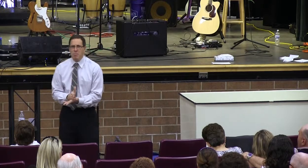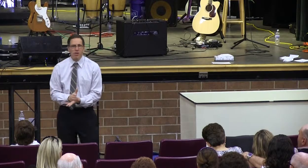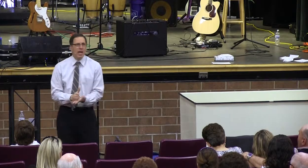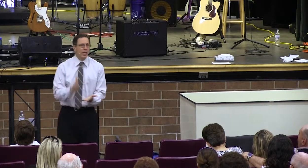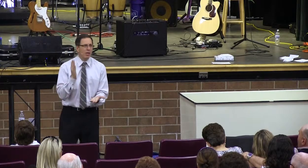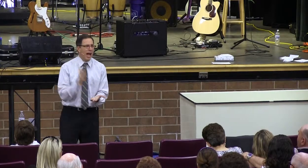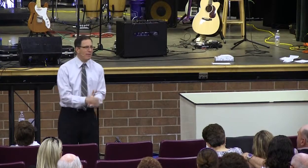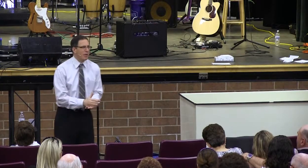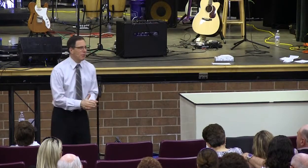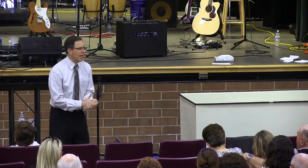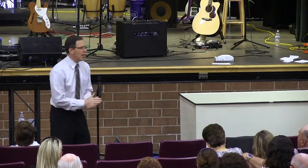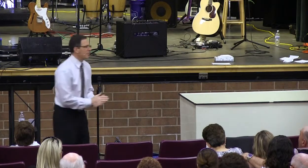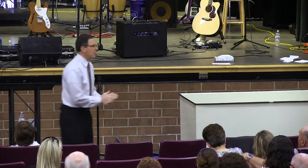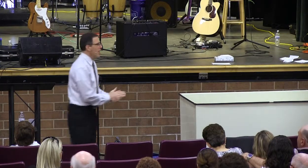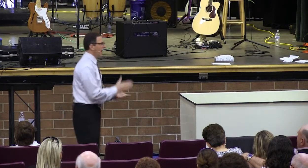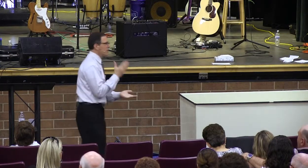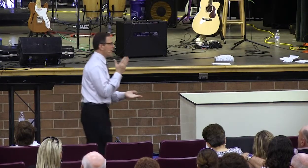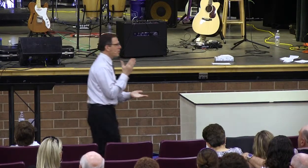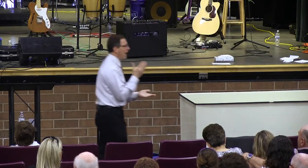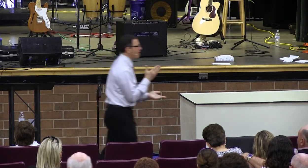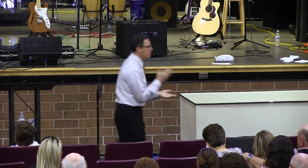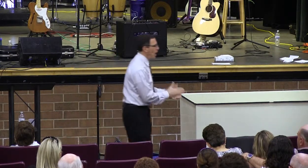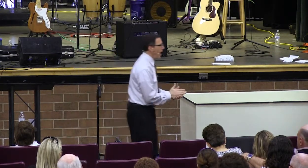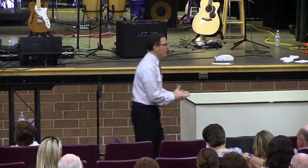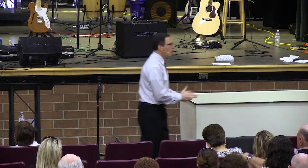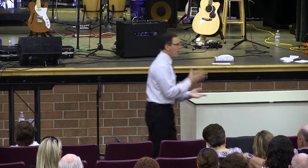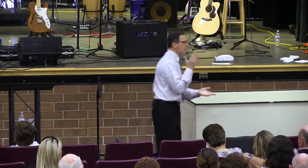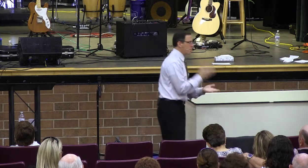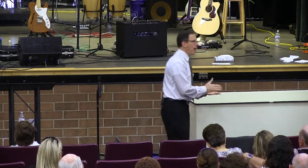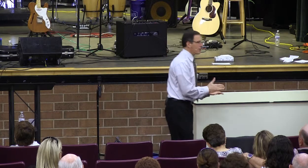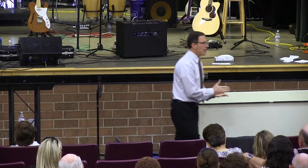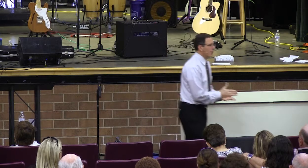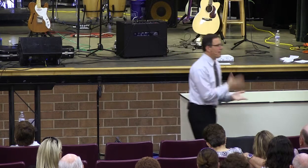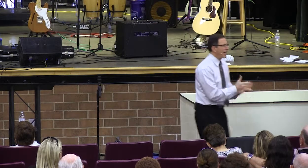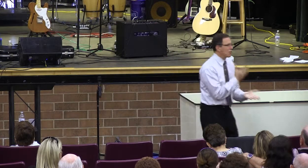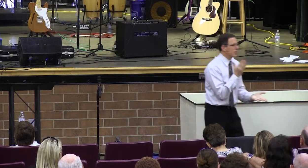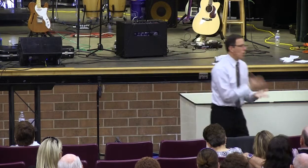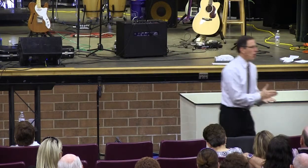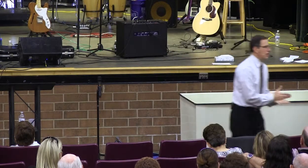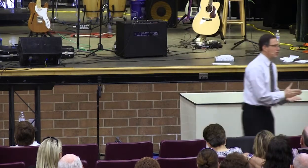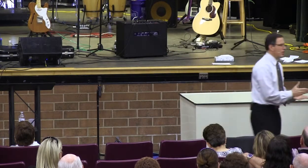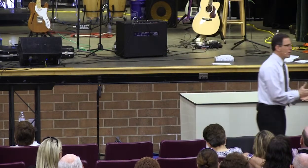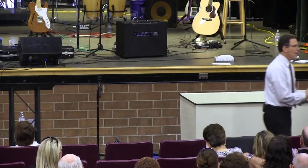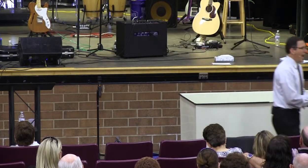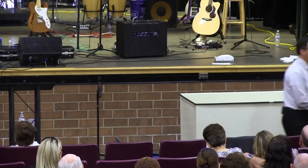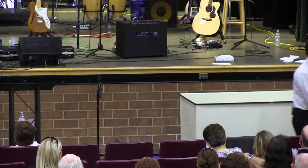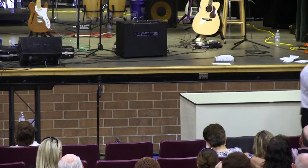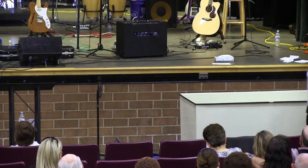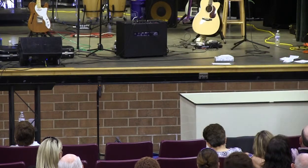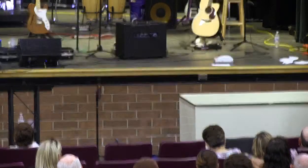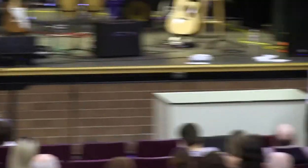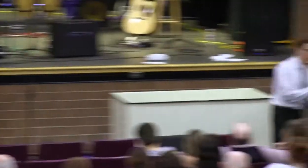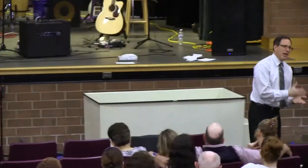holy people he will have a people that love him Hallelujah he will have a bride without spot or wrinkle and that's what he's calling us to and